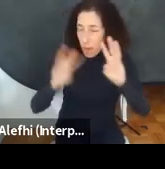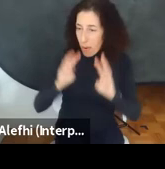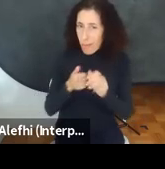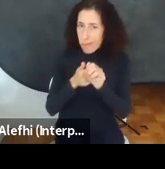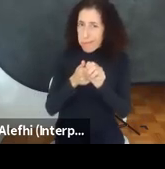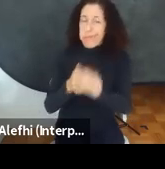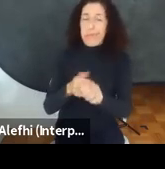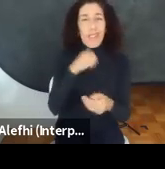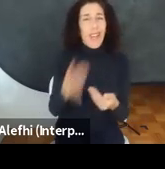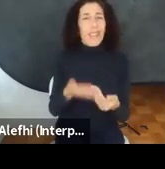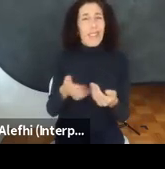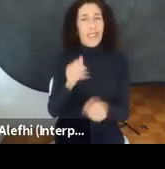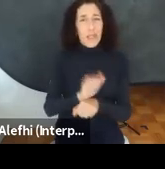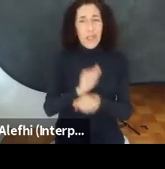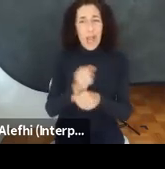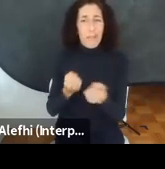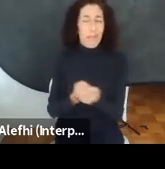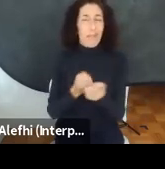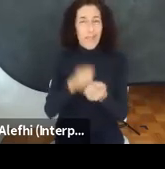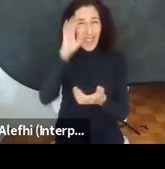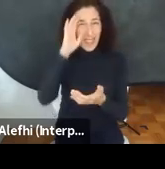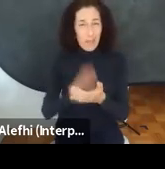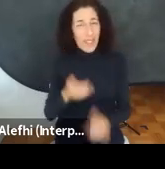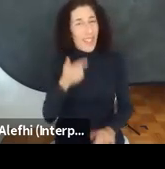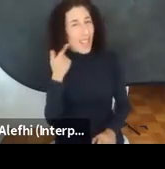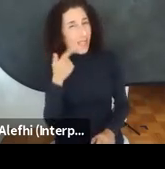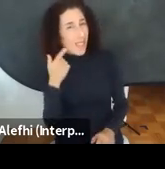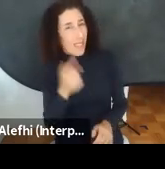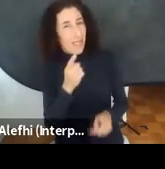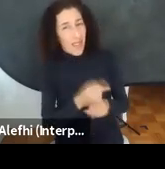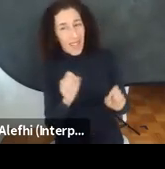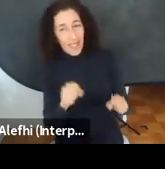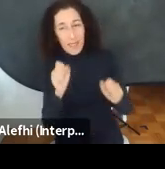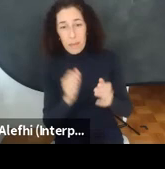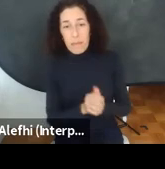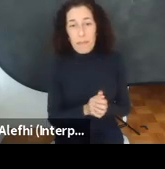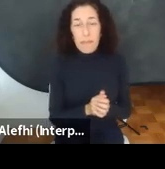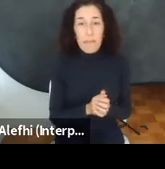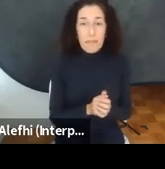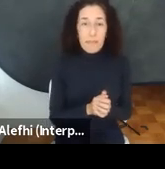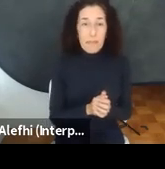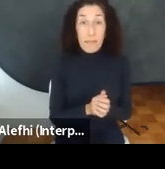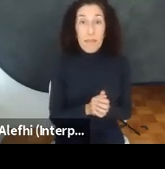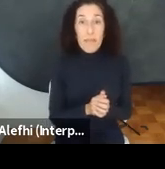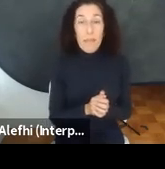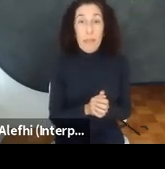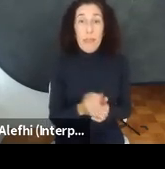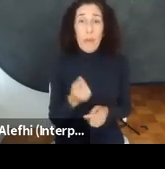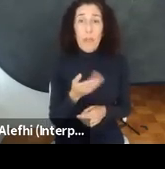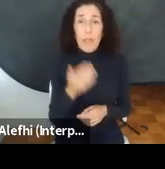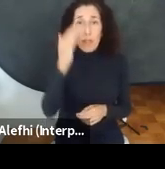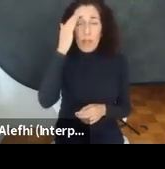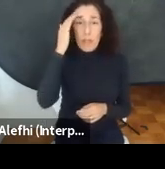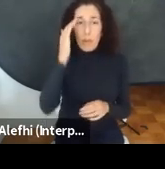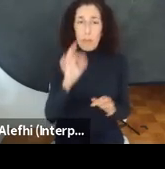That's a tough job. Yeah. So one of the things that I know is important to both of you and to